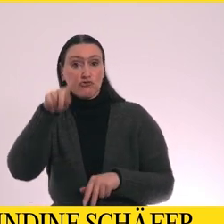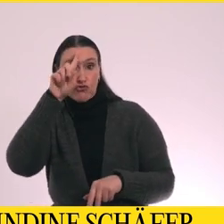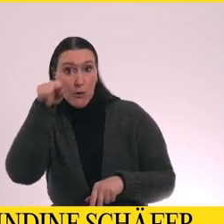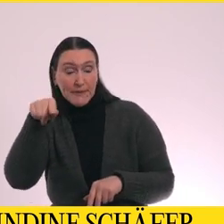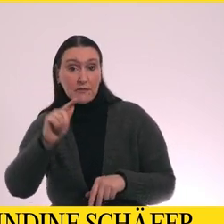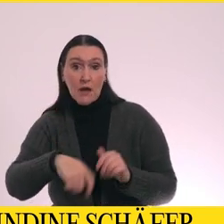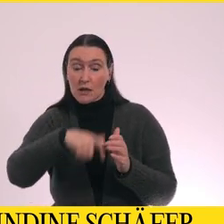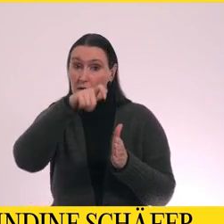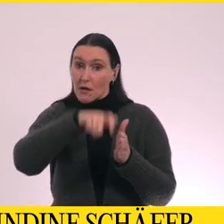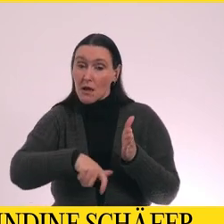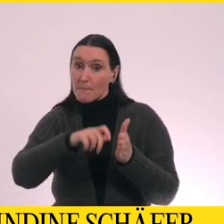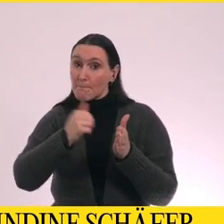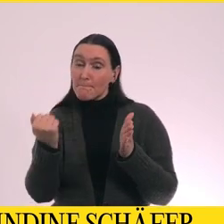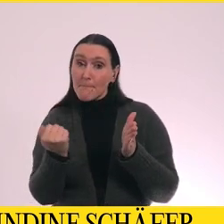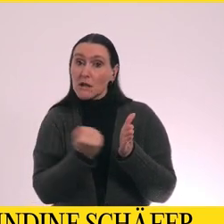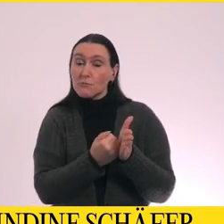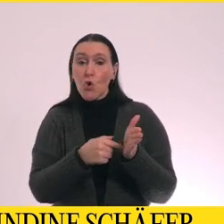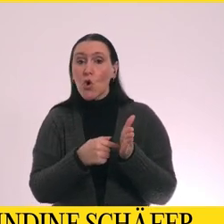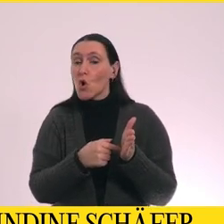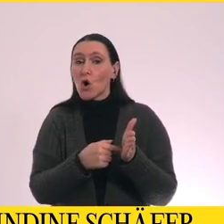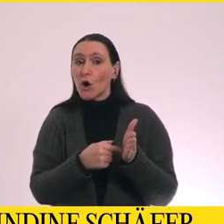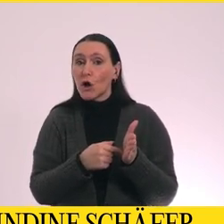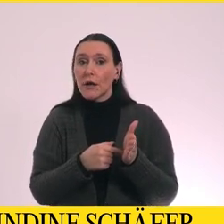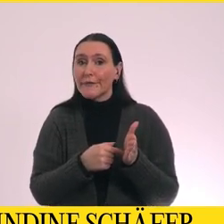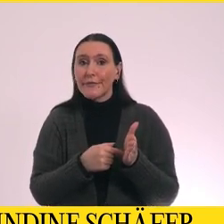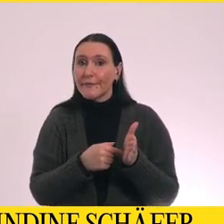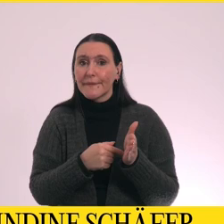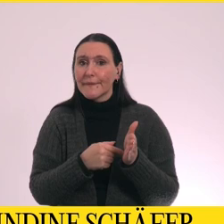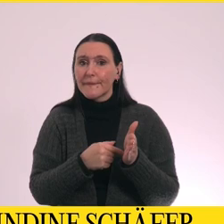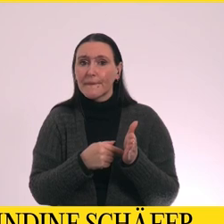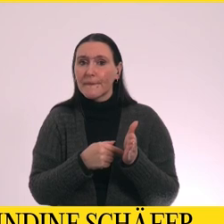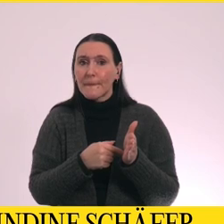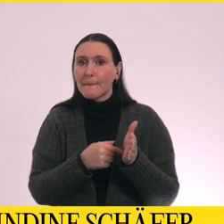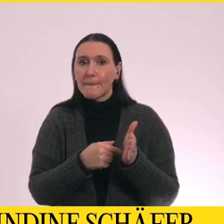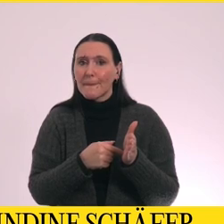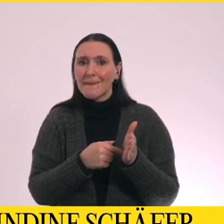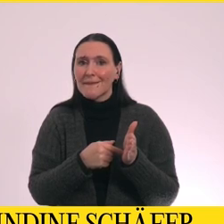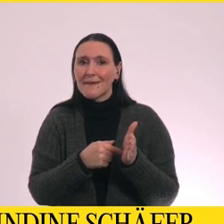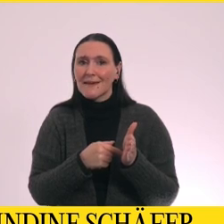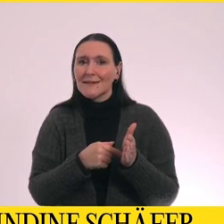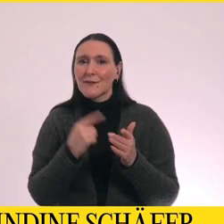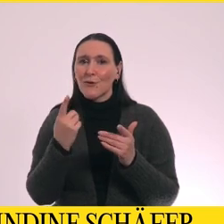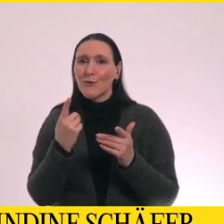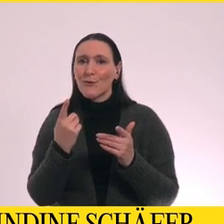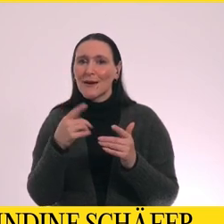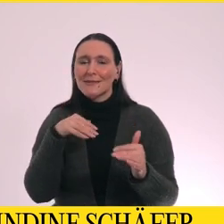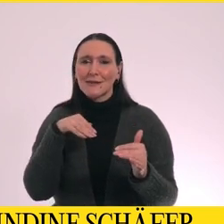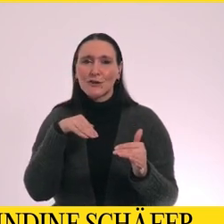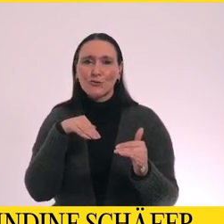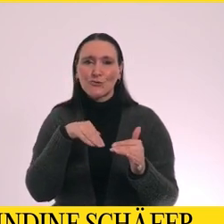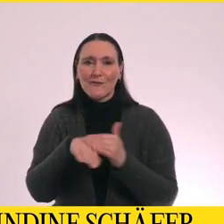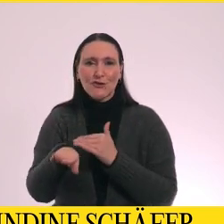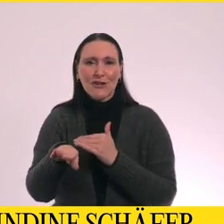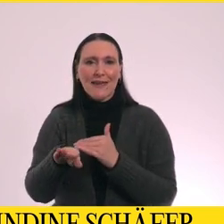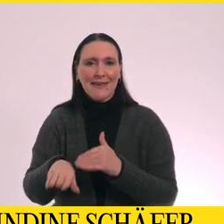they have never gotten an accepted refugee application. And that is something that will never, ever happen in Denmark. And